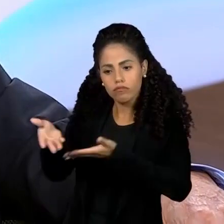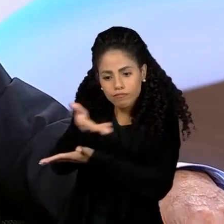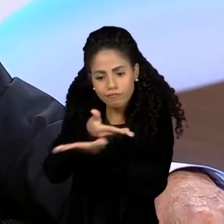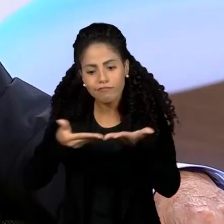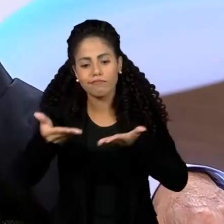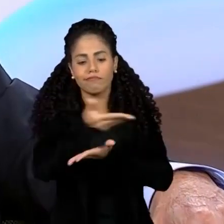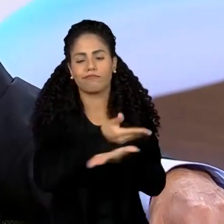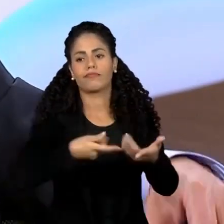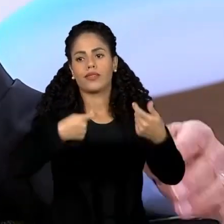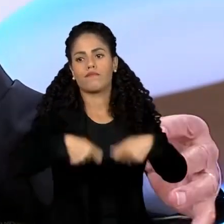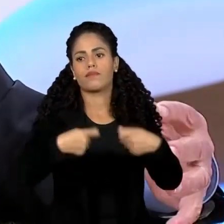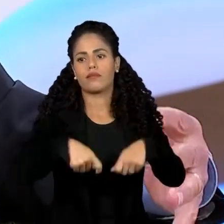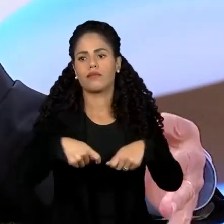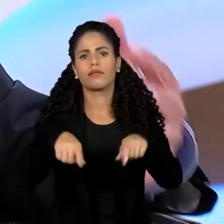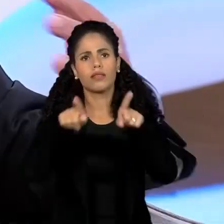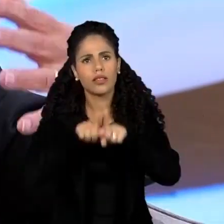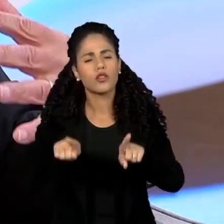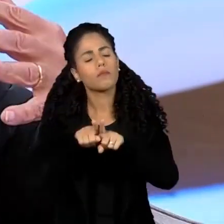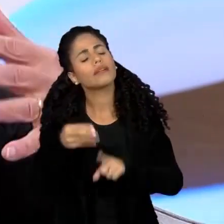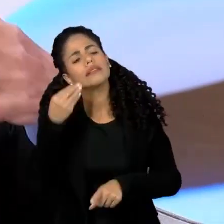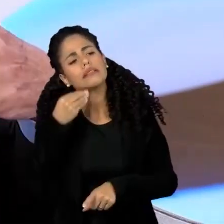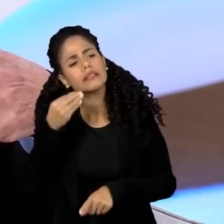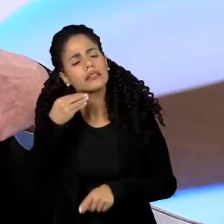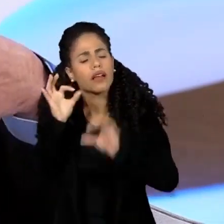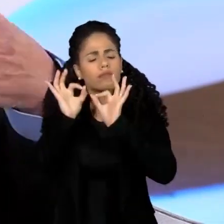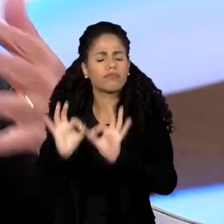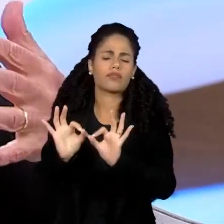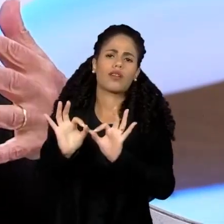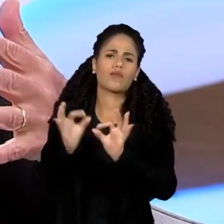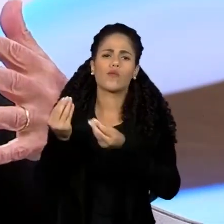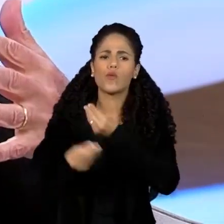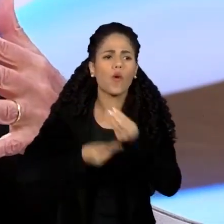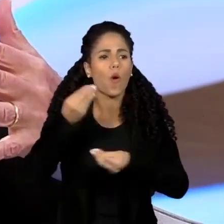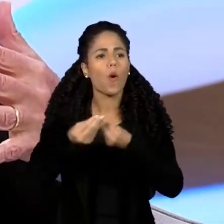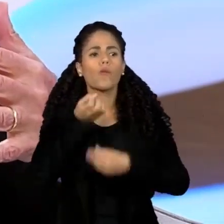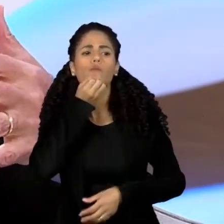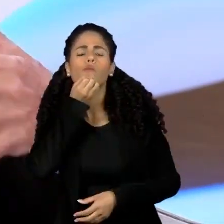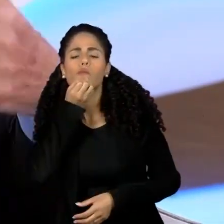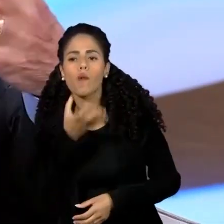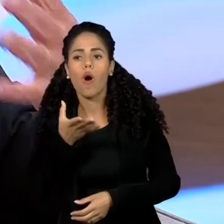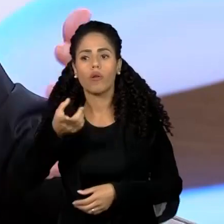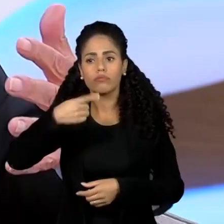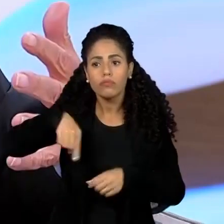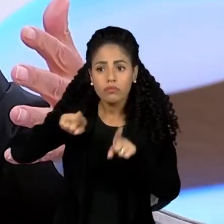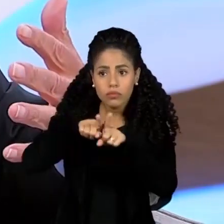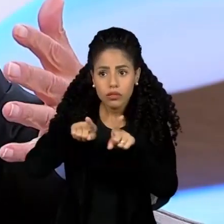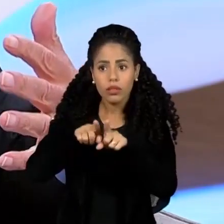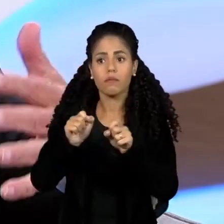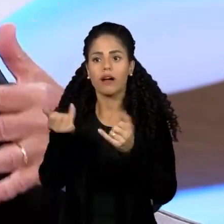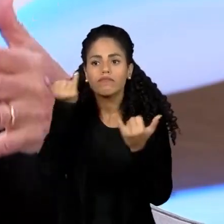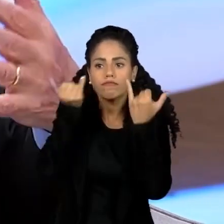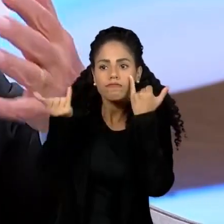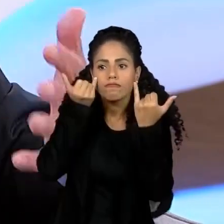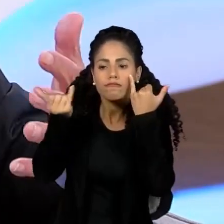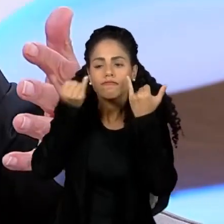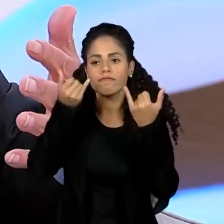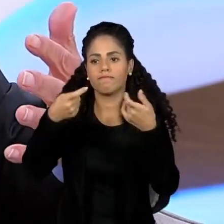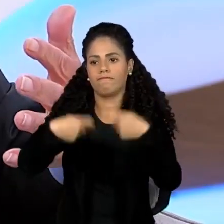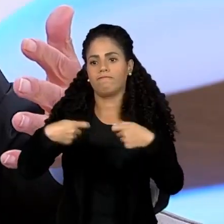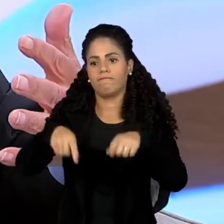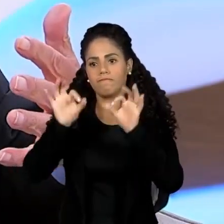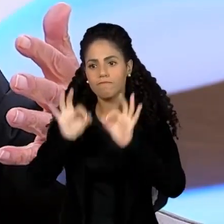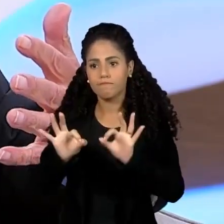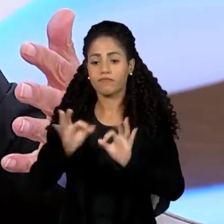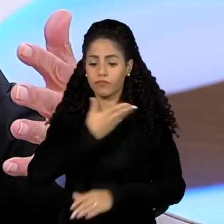about how to restore a good information ecosystem. The government will